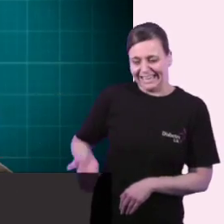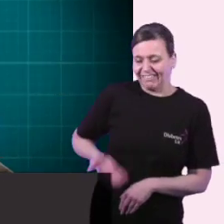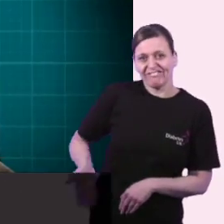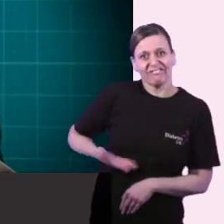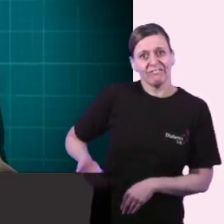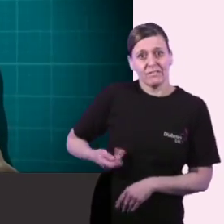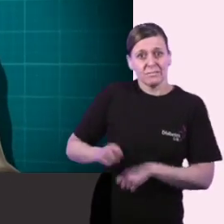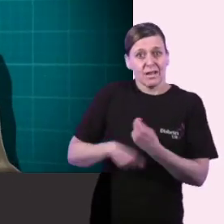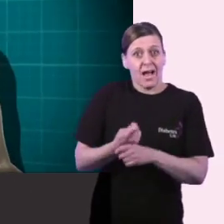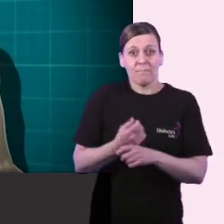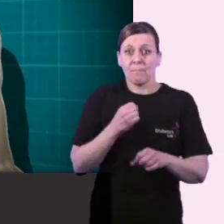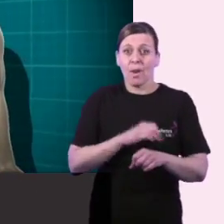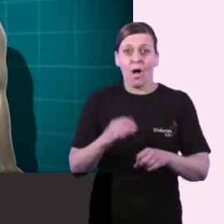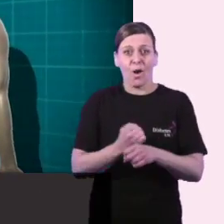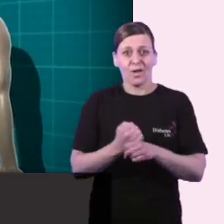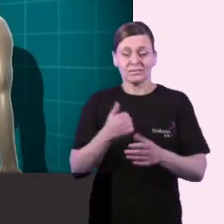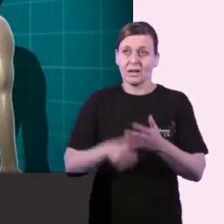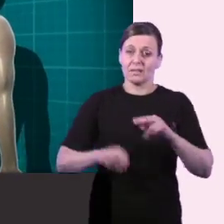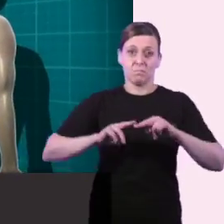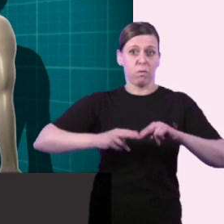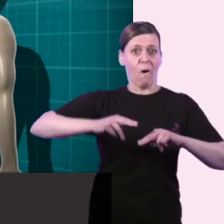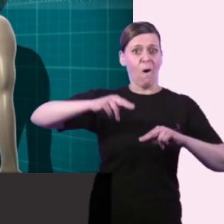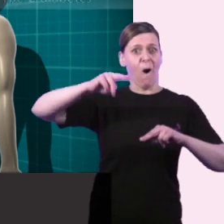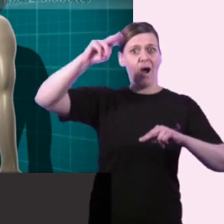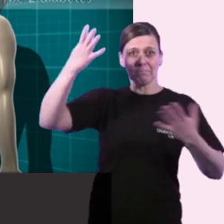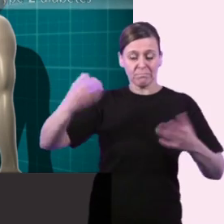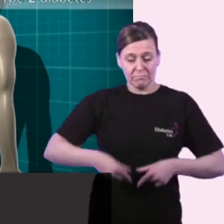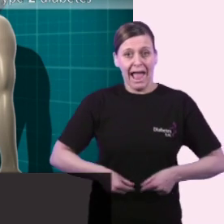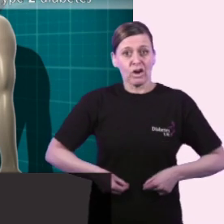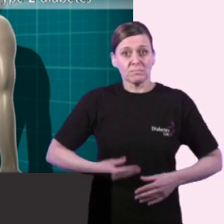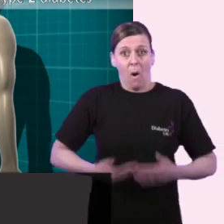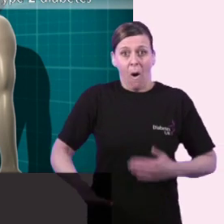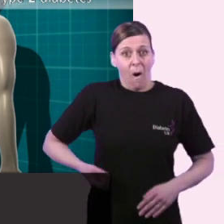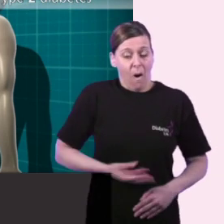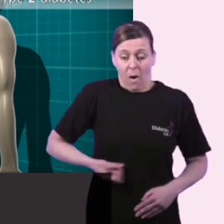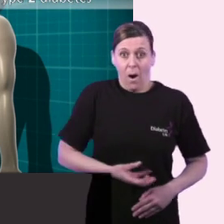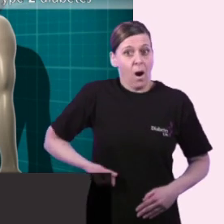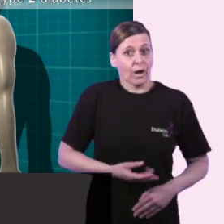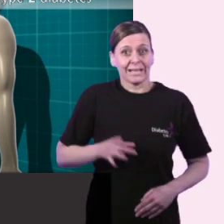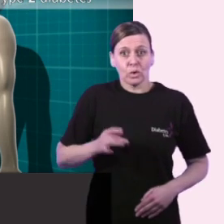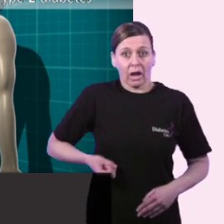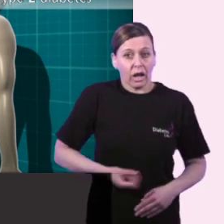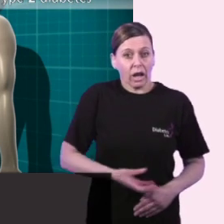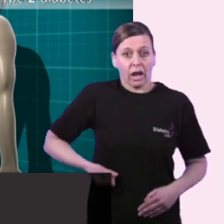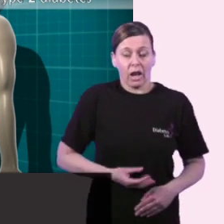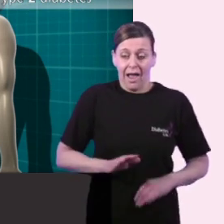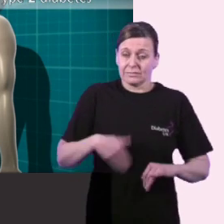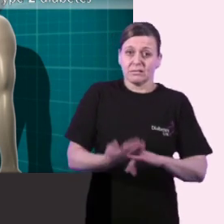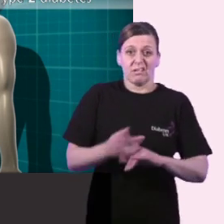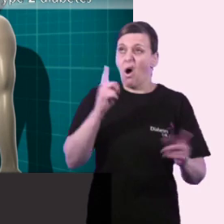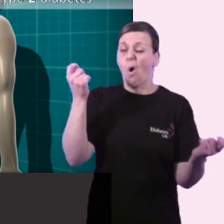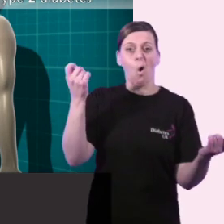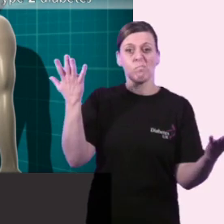As with type 1 diabetes the symptoms of type 2 diabetes are going to the toilet a lot, thirst,